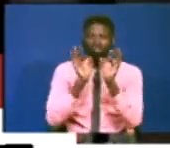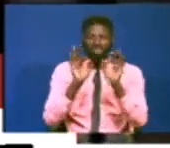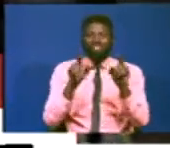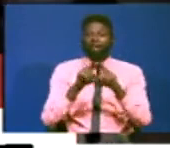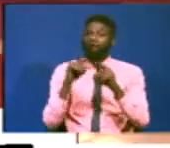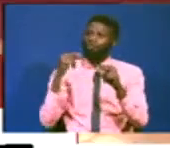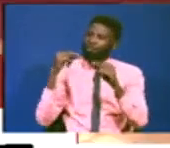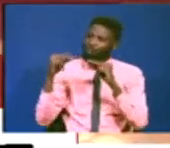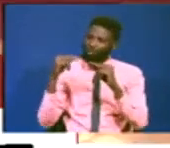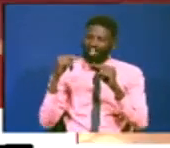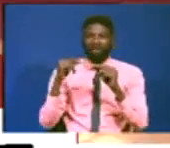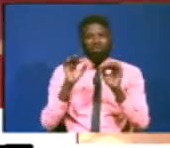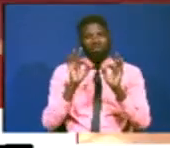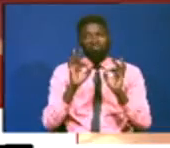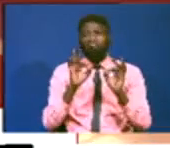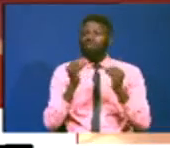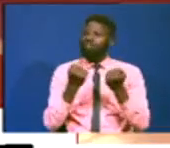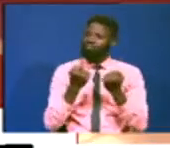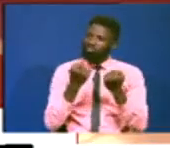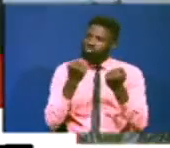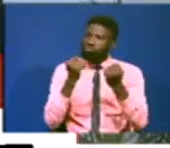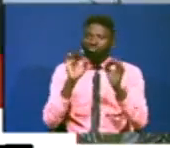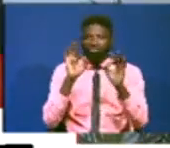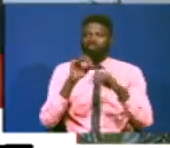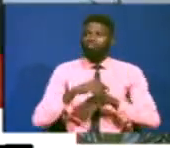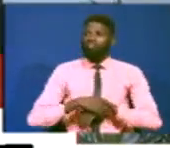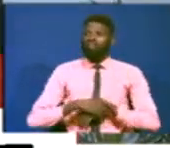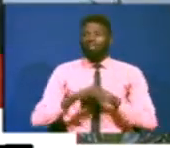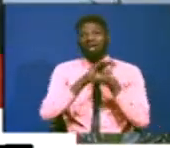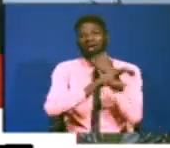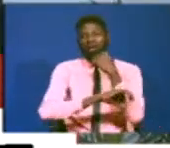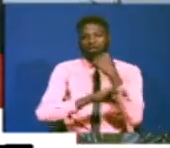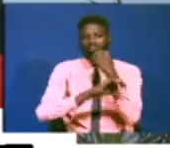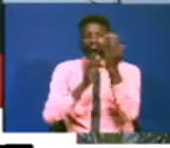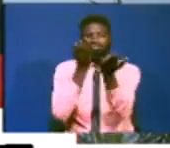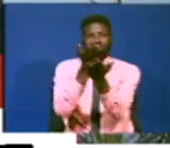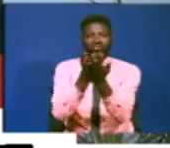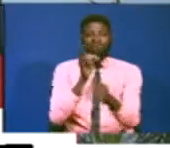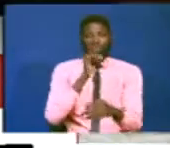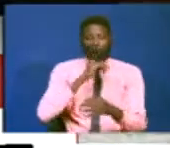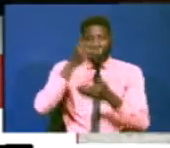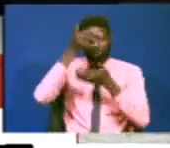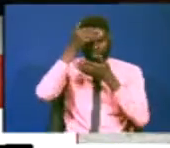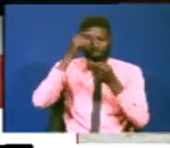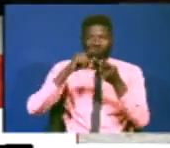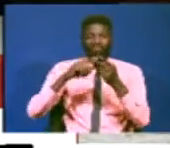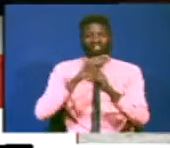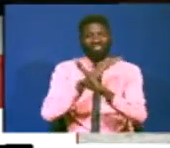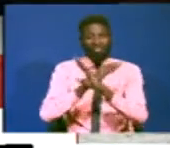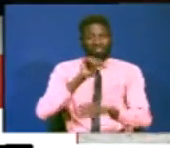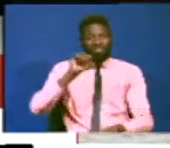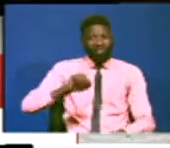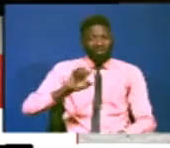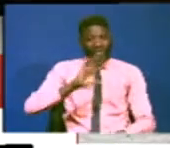have very good mobility. Among the countries that has placed their bids to host the tournament are Morocco, Zambia, South Africa,